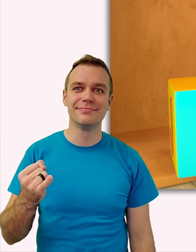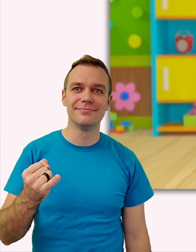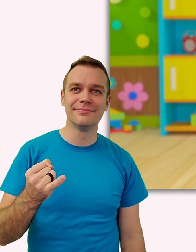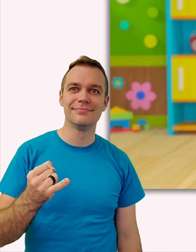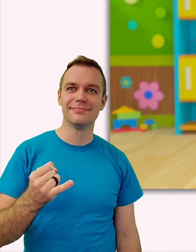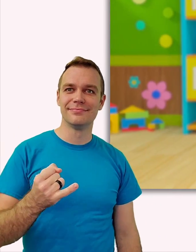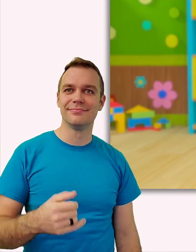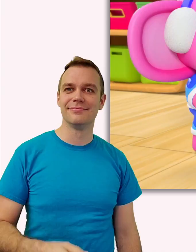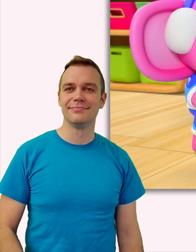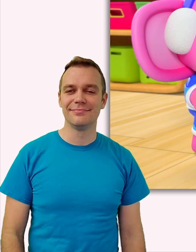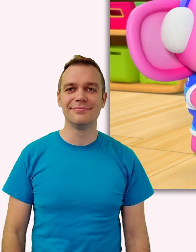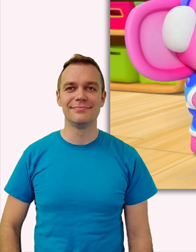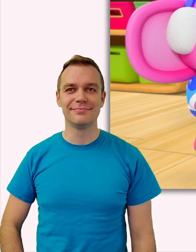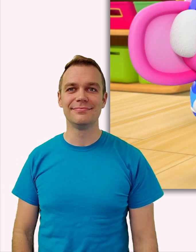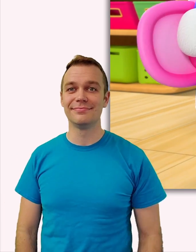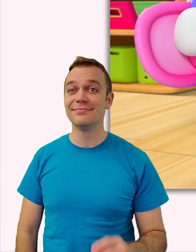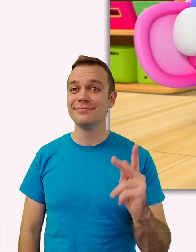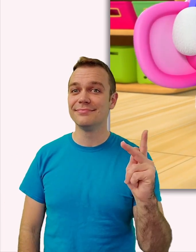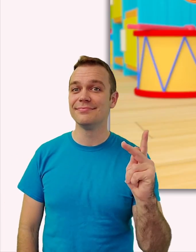J